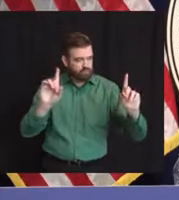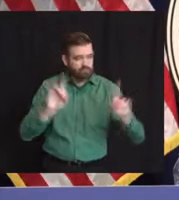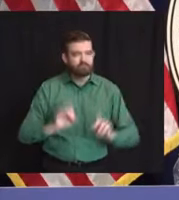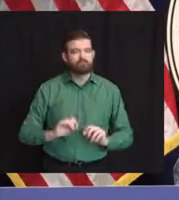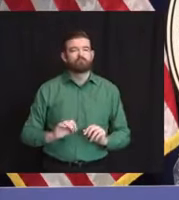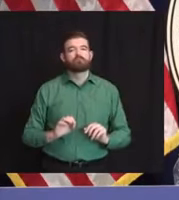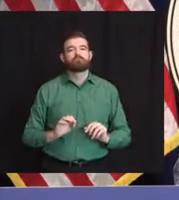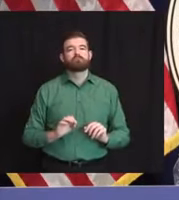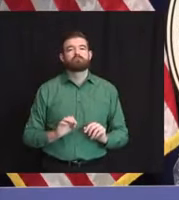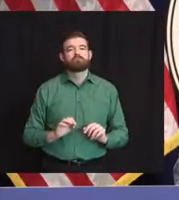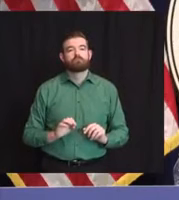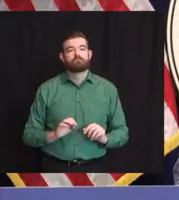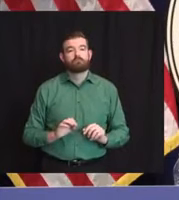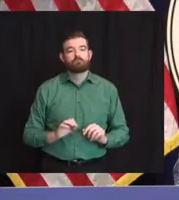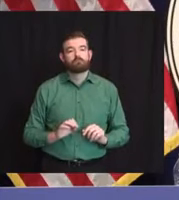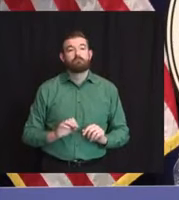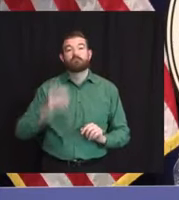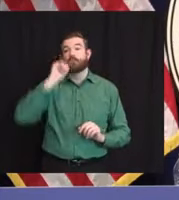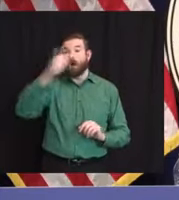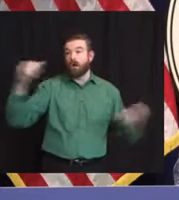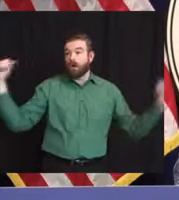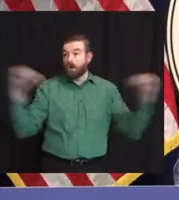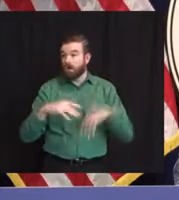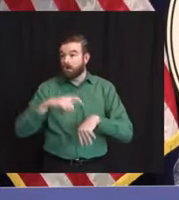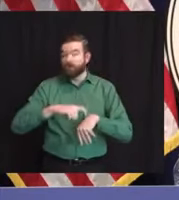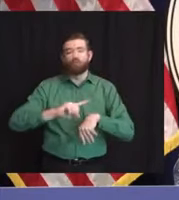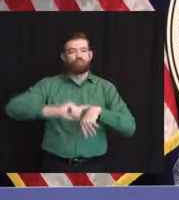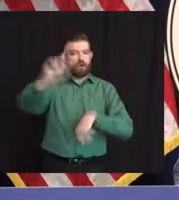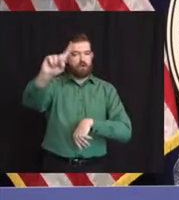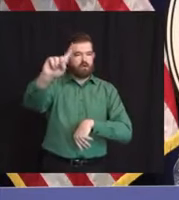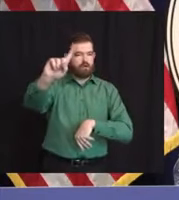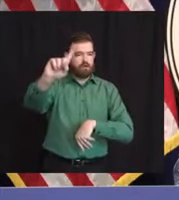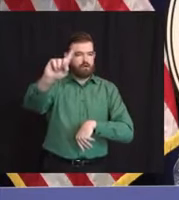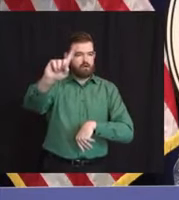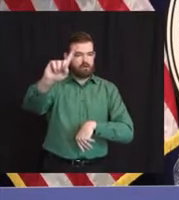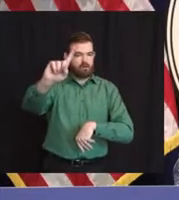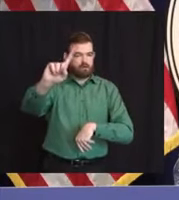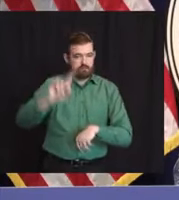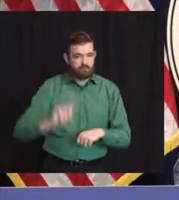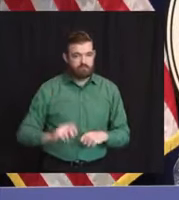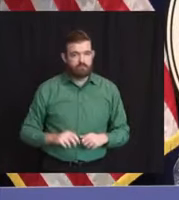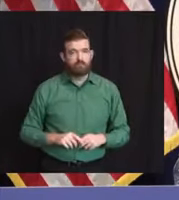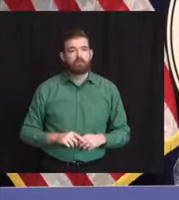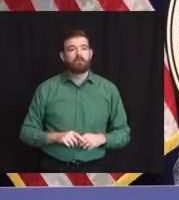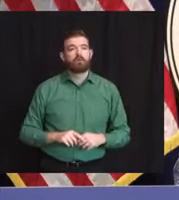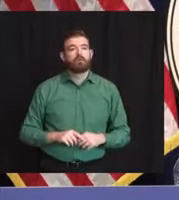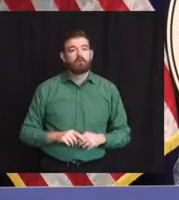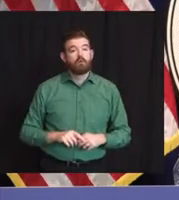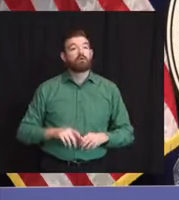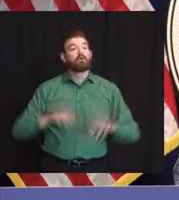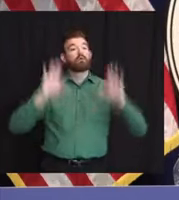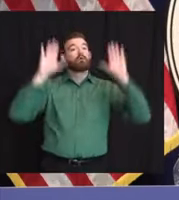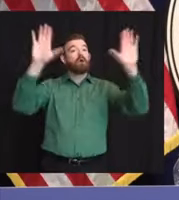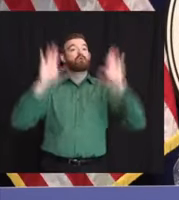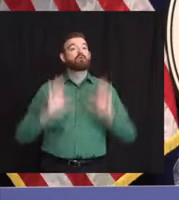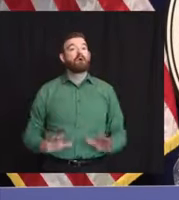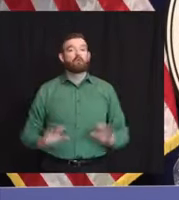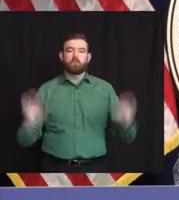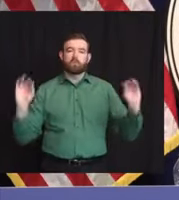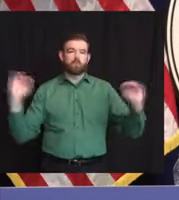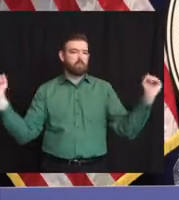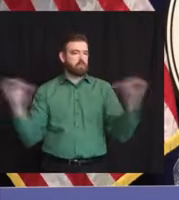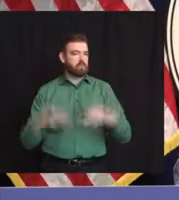me otherwise, we'll be here at 1 p.m. Tomorrow, right? So 1 o'clock tomorrow. Sunday, we will communicate